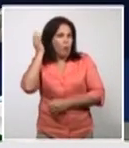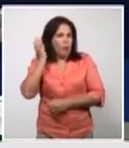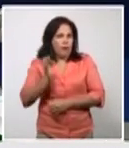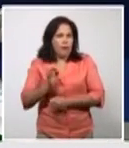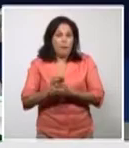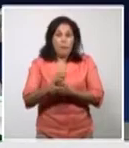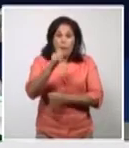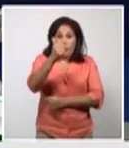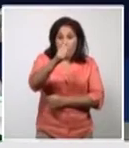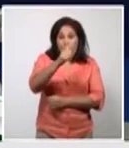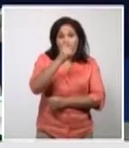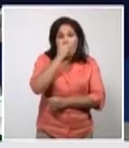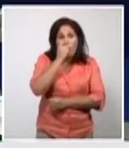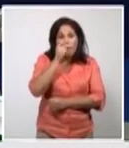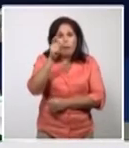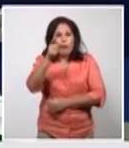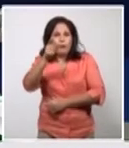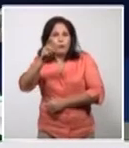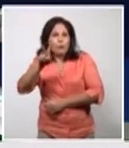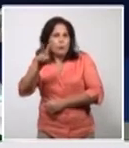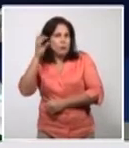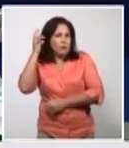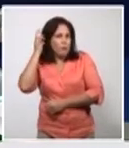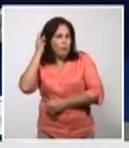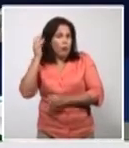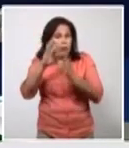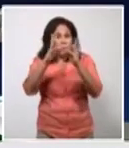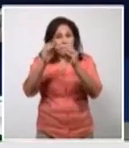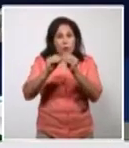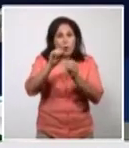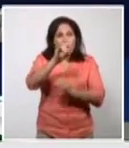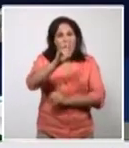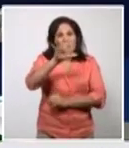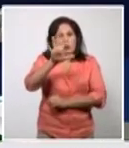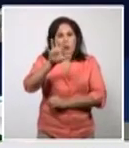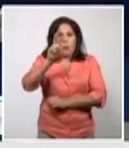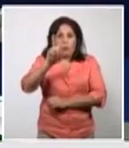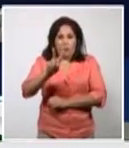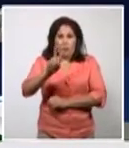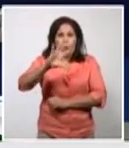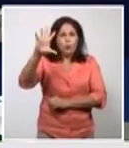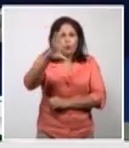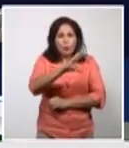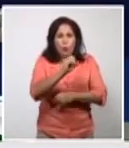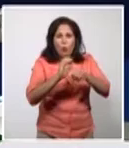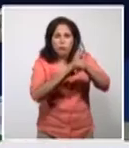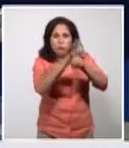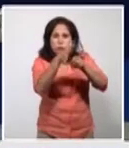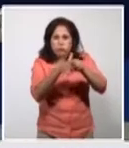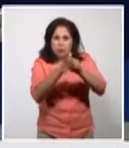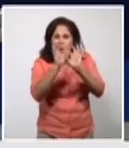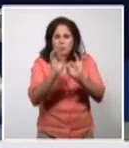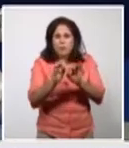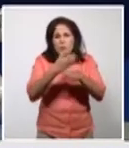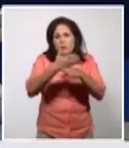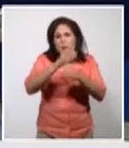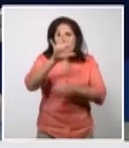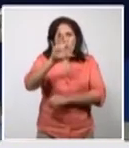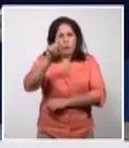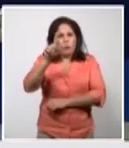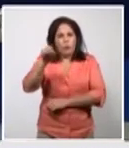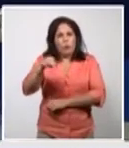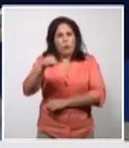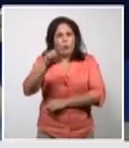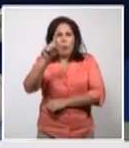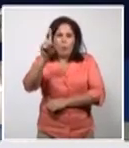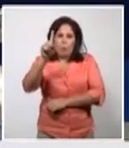total of 952 in the epidemic, which is 51.1% of the cases in our country.